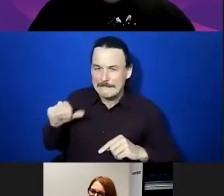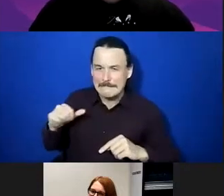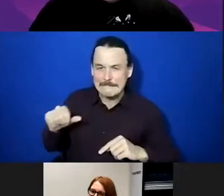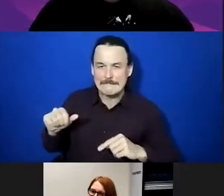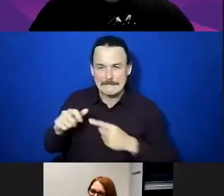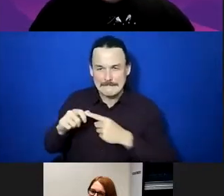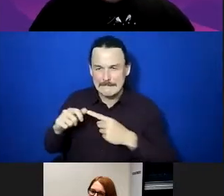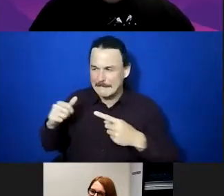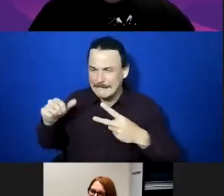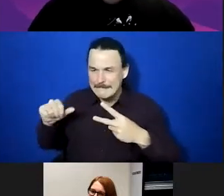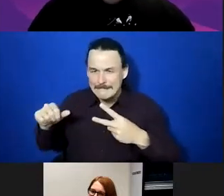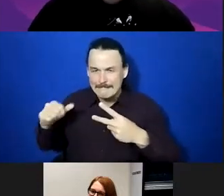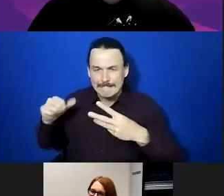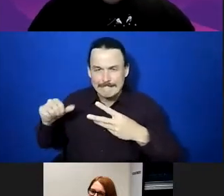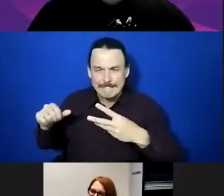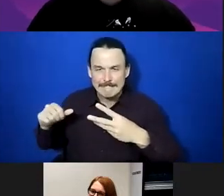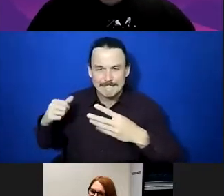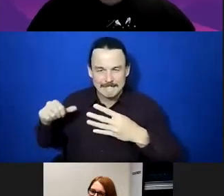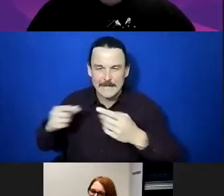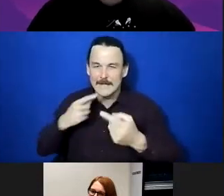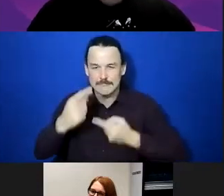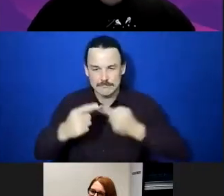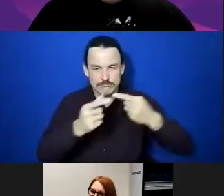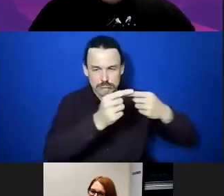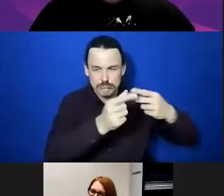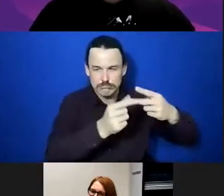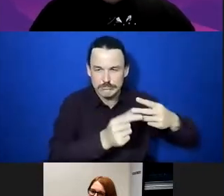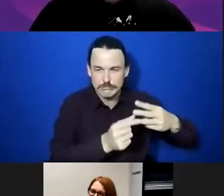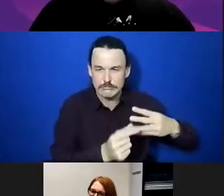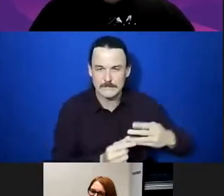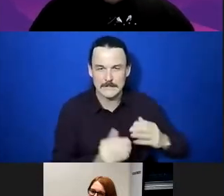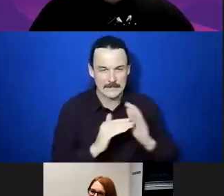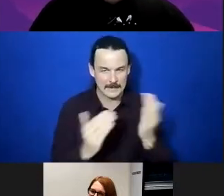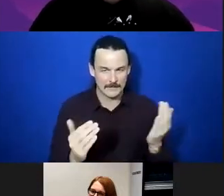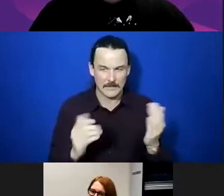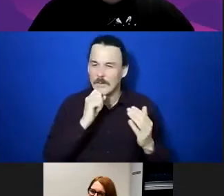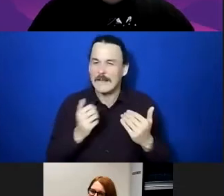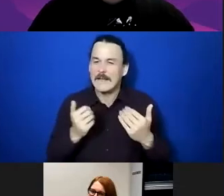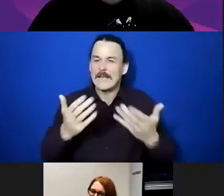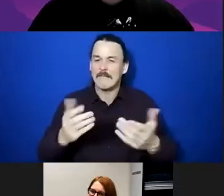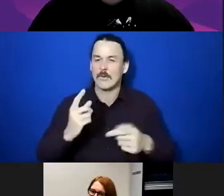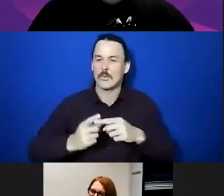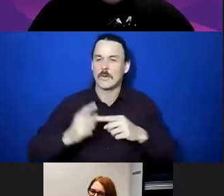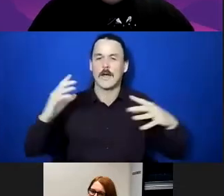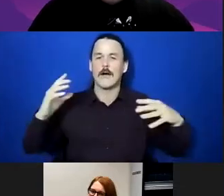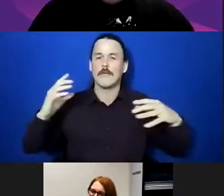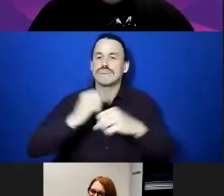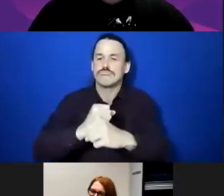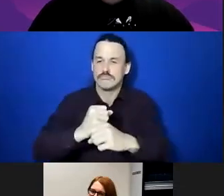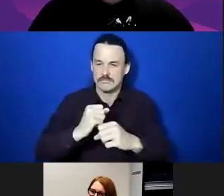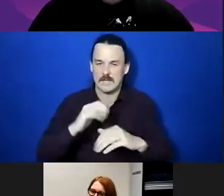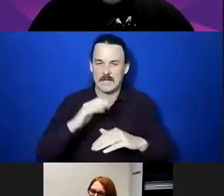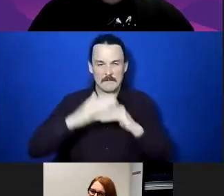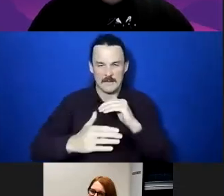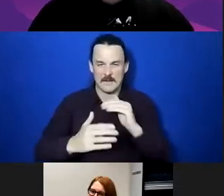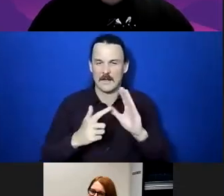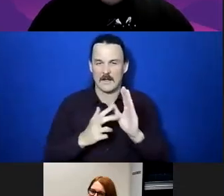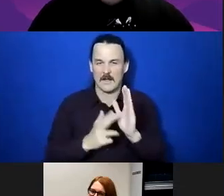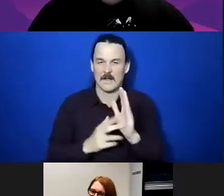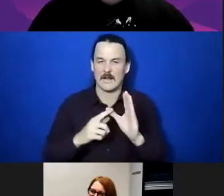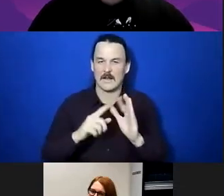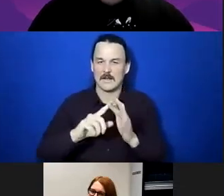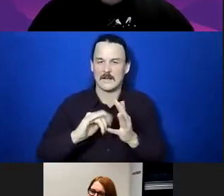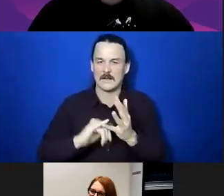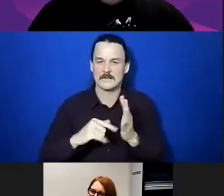is just a very brief overview that's intended to bring everyone up to speed on some of the main narrative points that